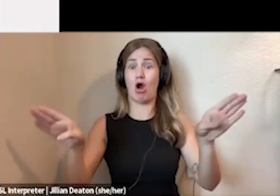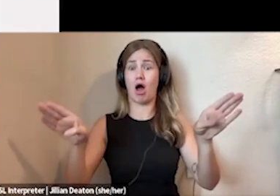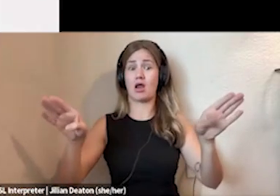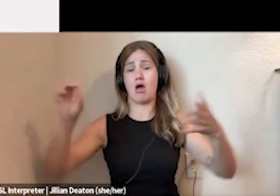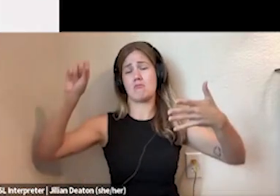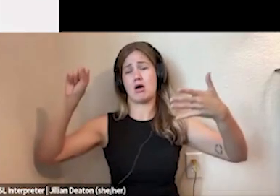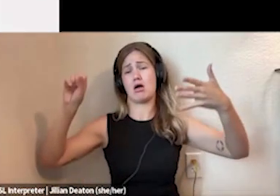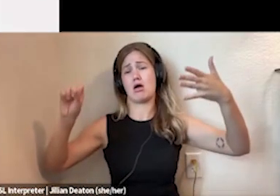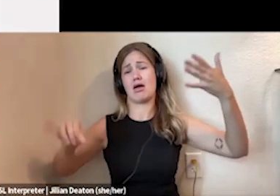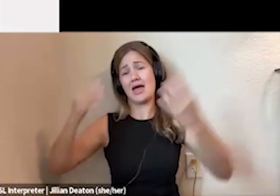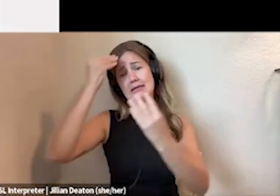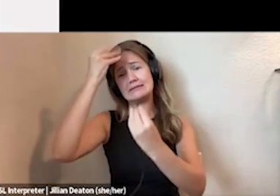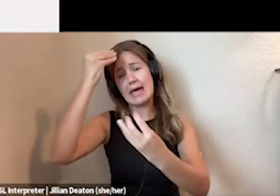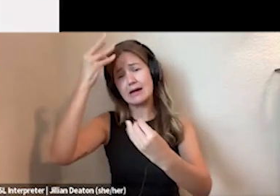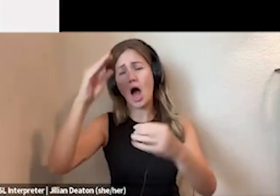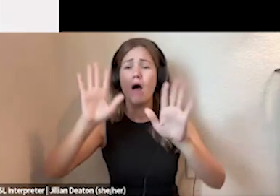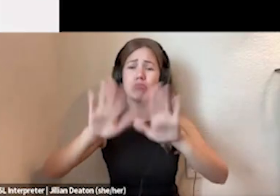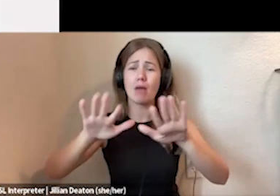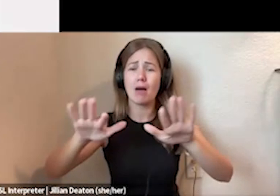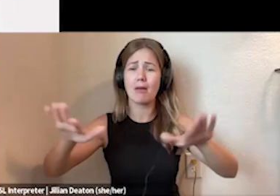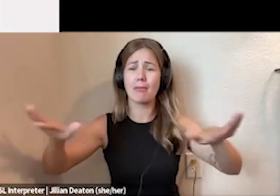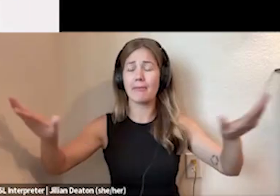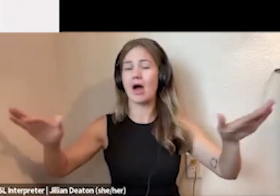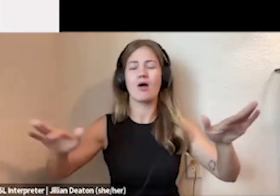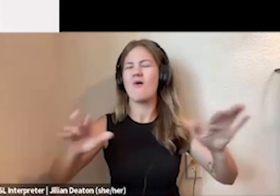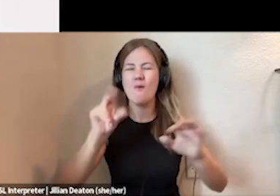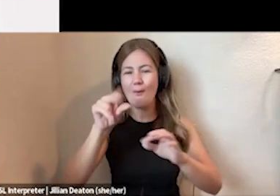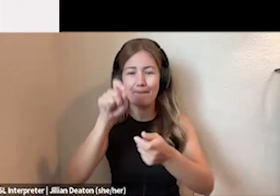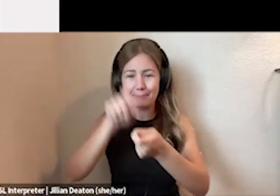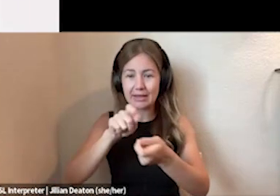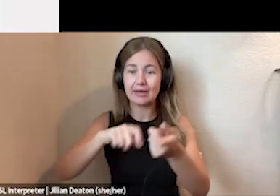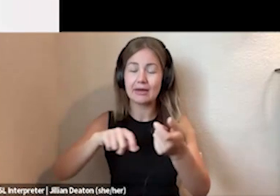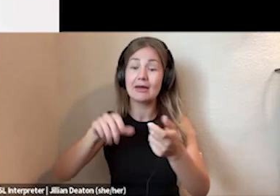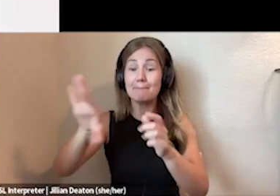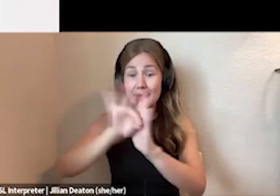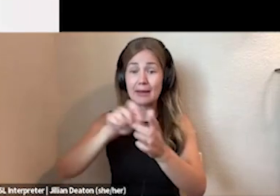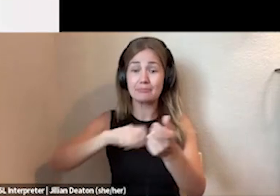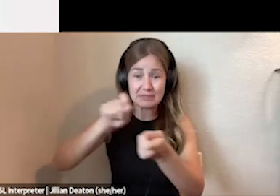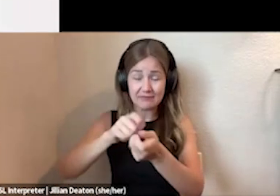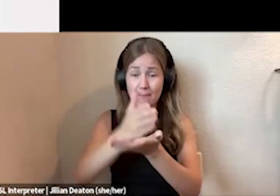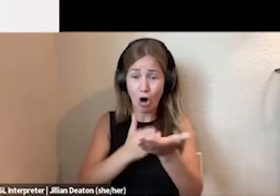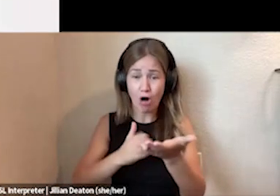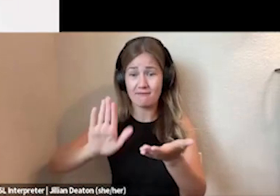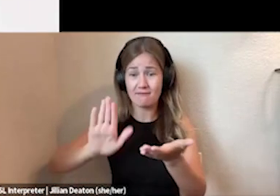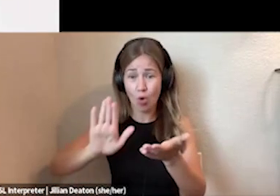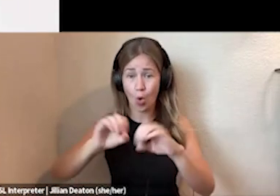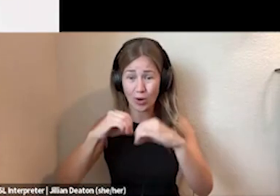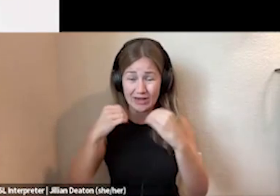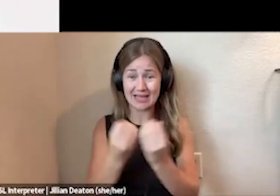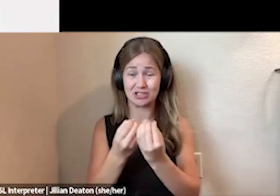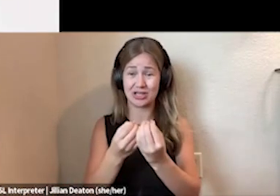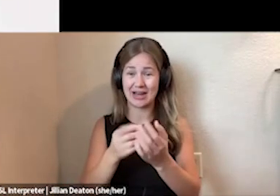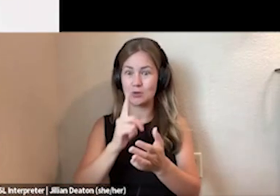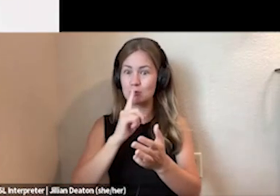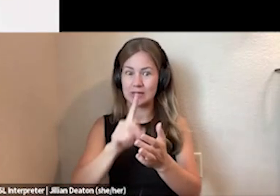of your work and your program, and you're going to go deep into that over the course of usually can be anywhere